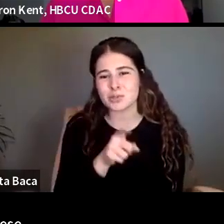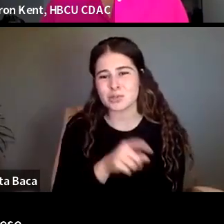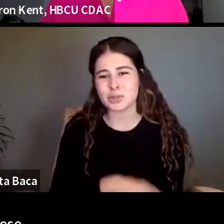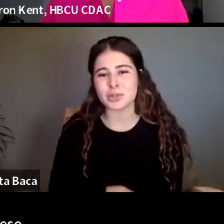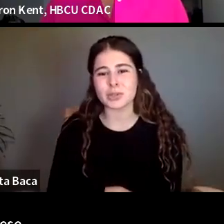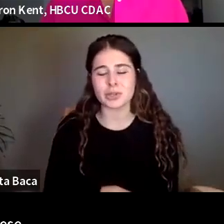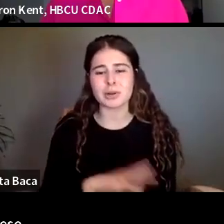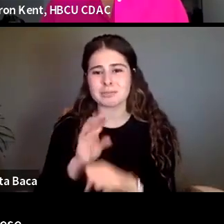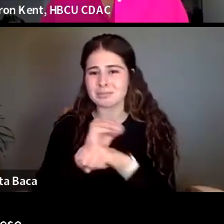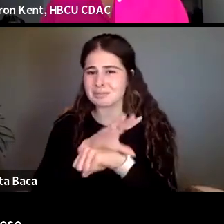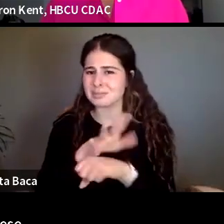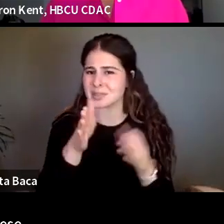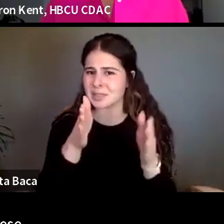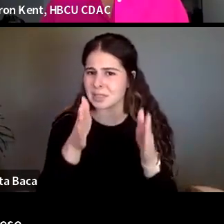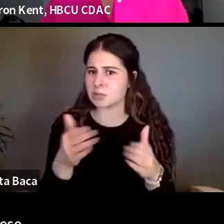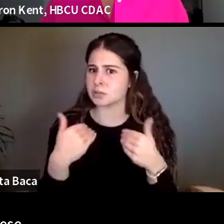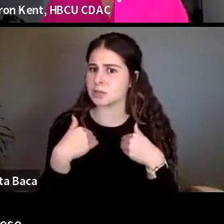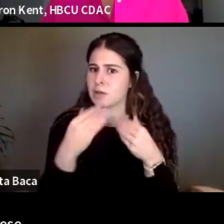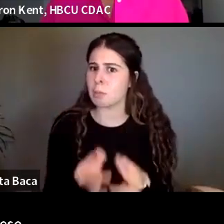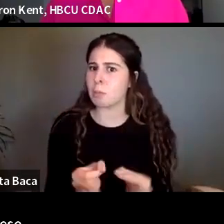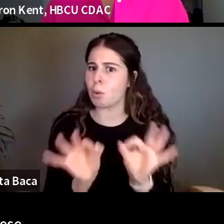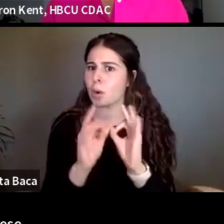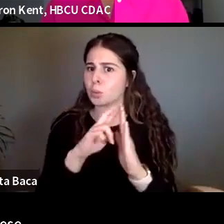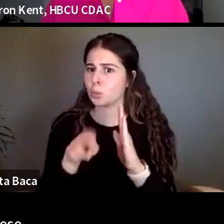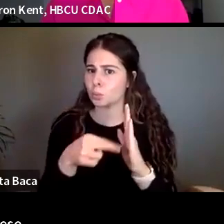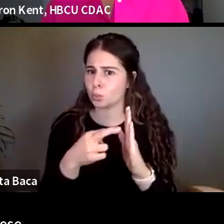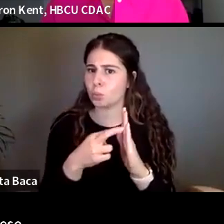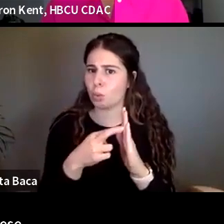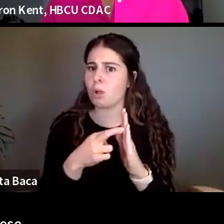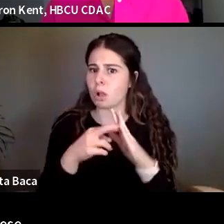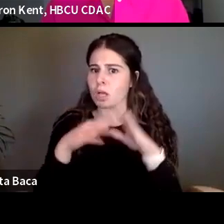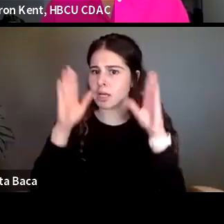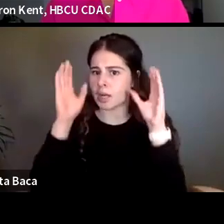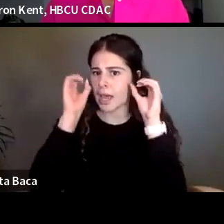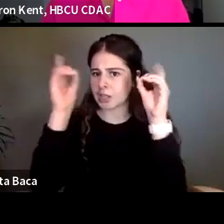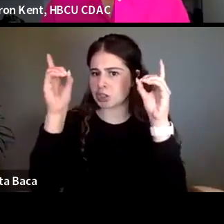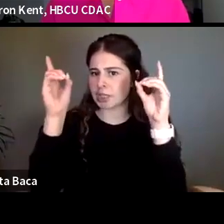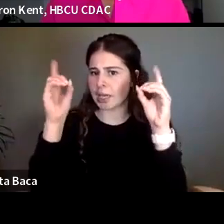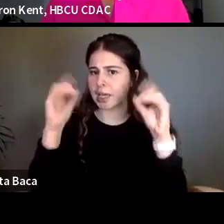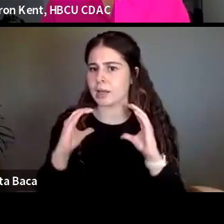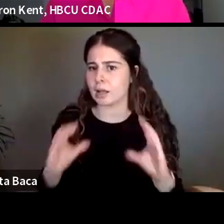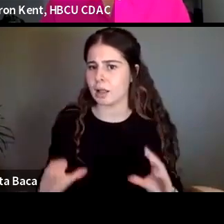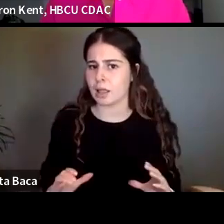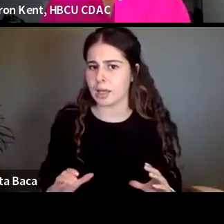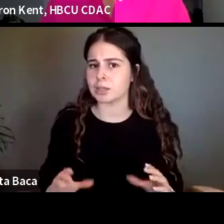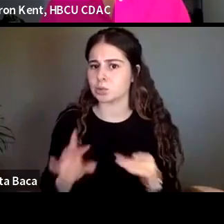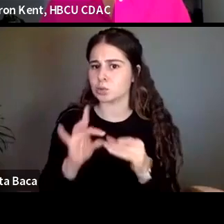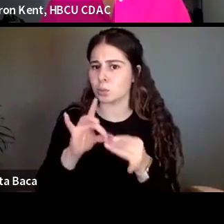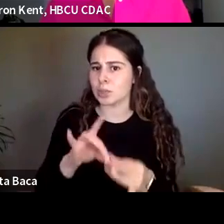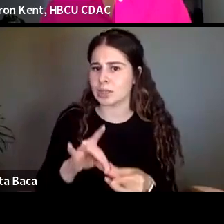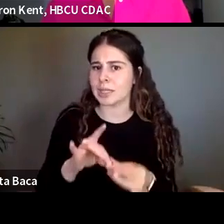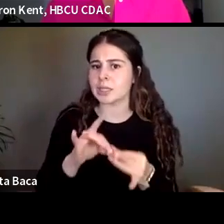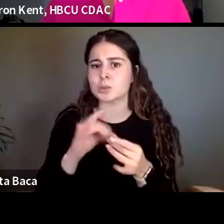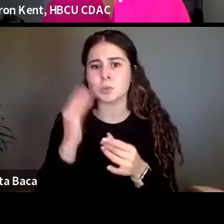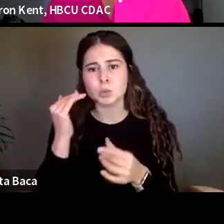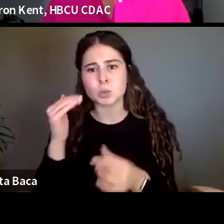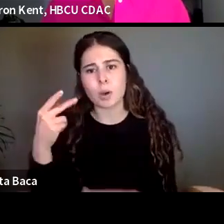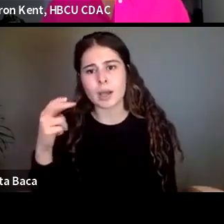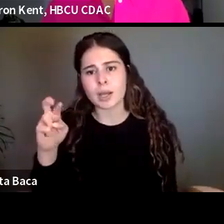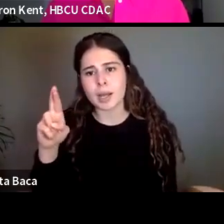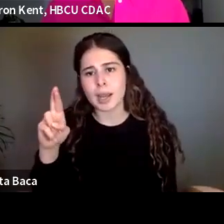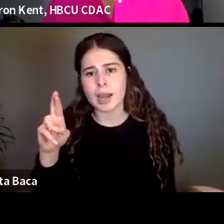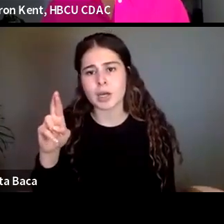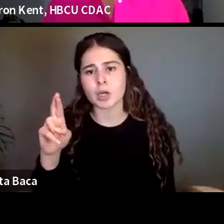educating their clients about the prevalence of heirs property and some of the issues that it